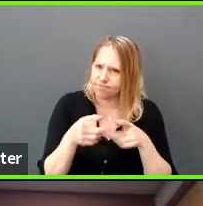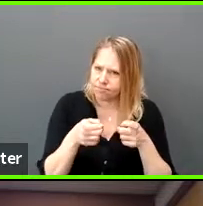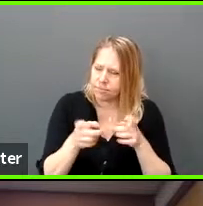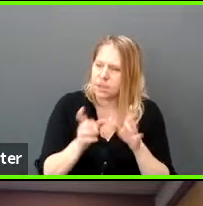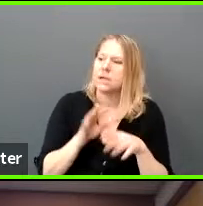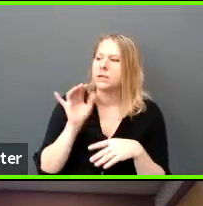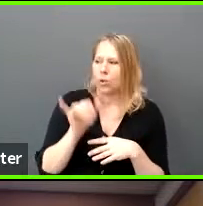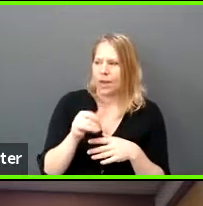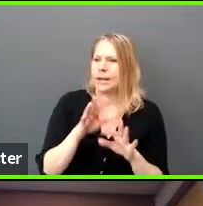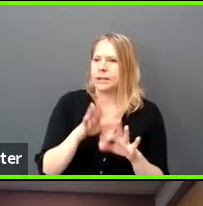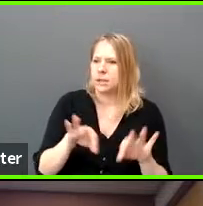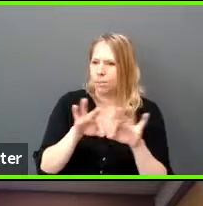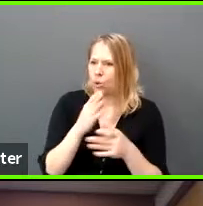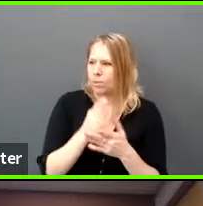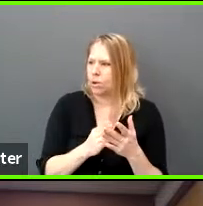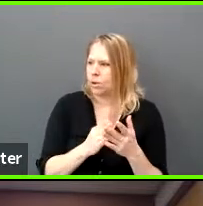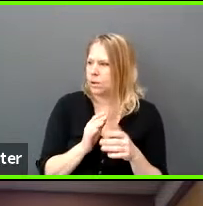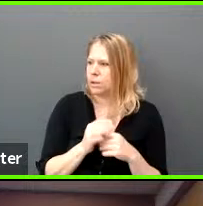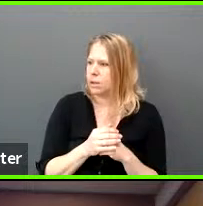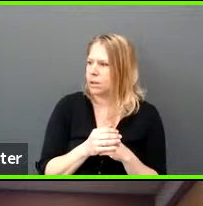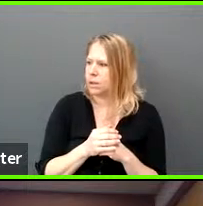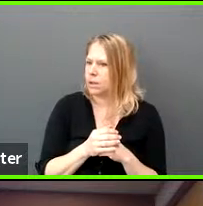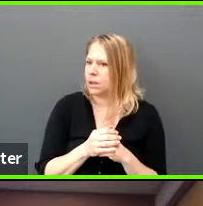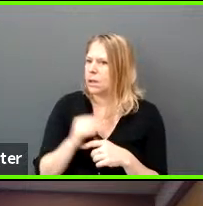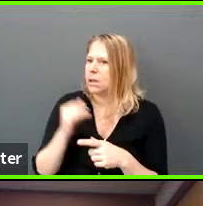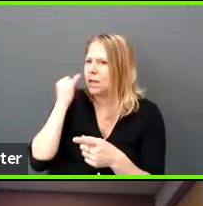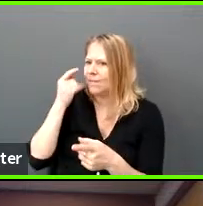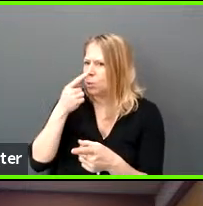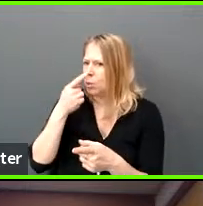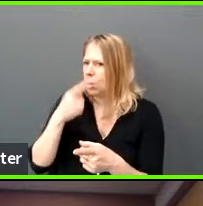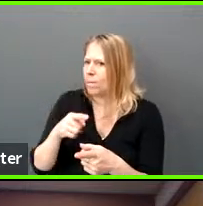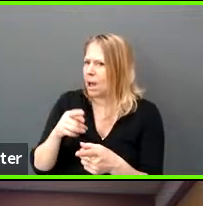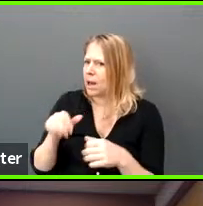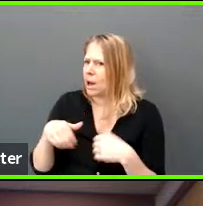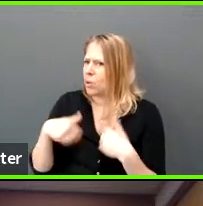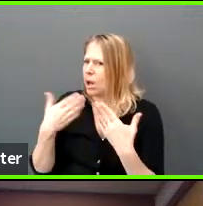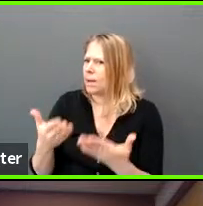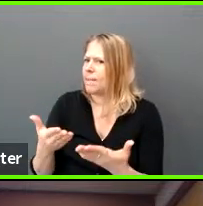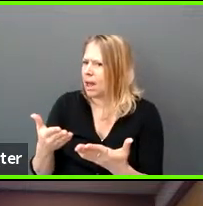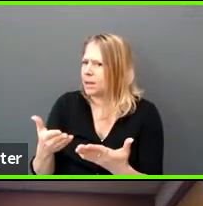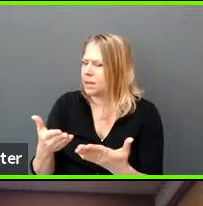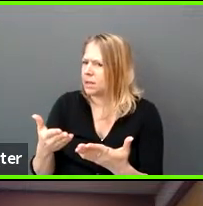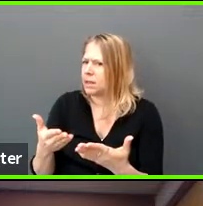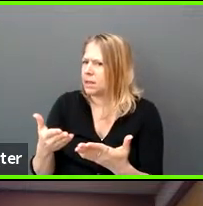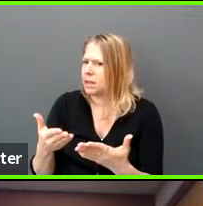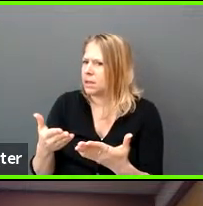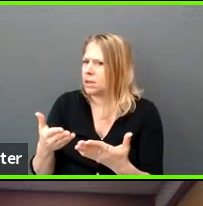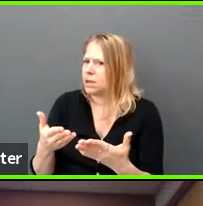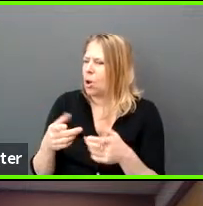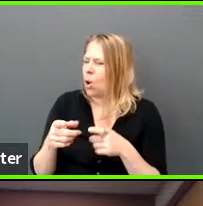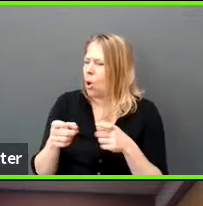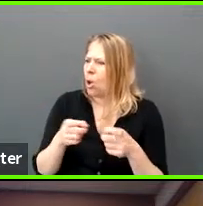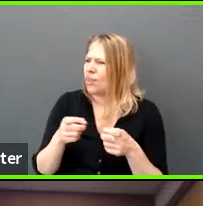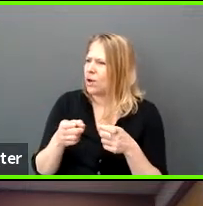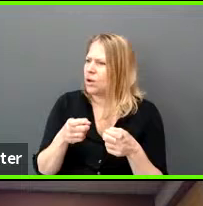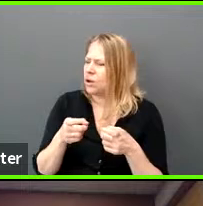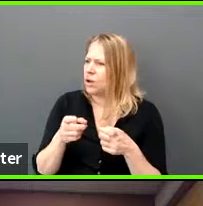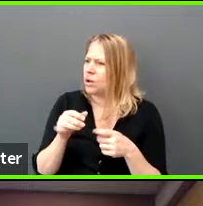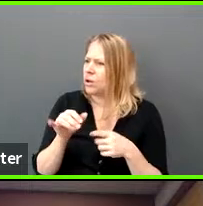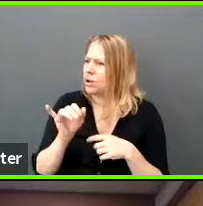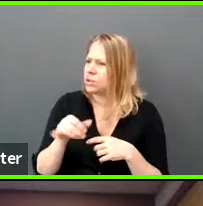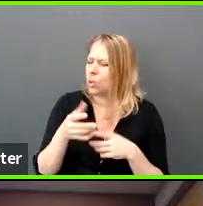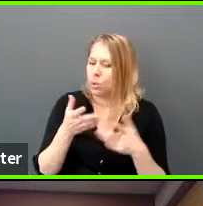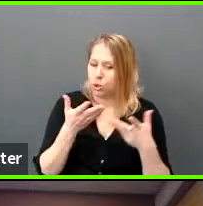a key piece on how. I would, if you wouldn't mind, I would recommend, if on the regs, once you get through